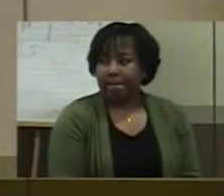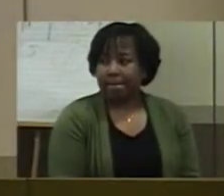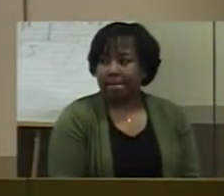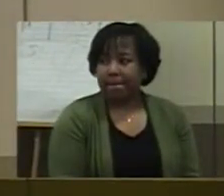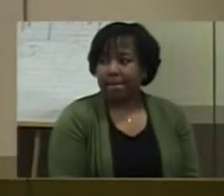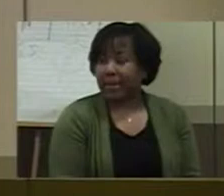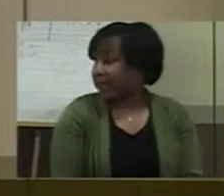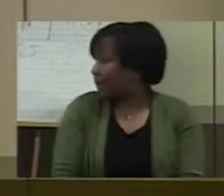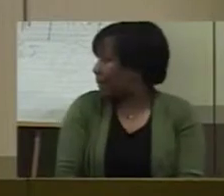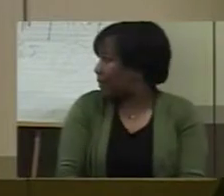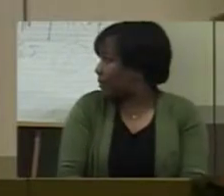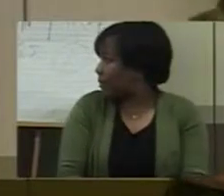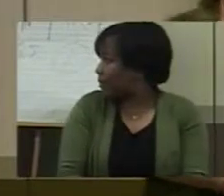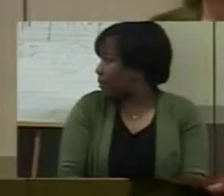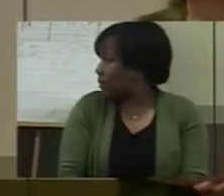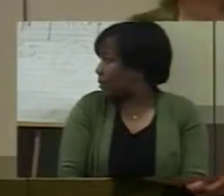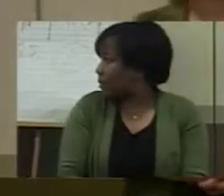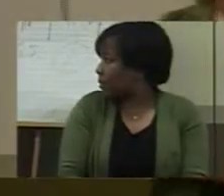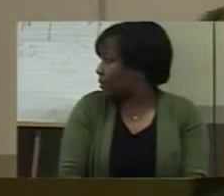All right.